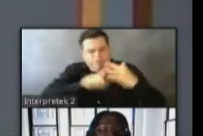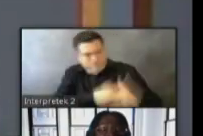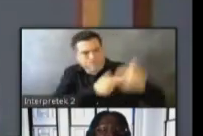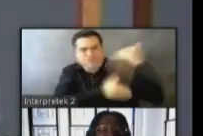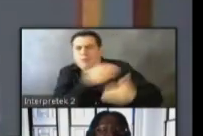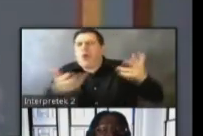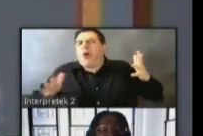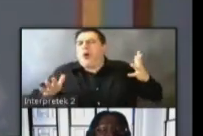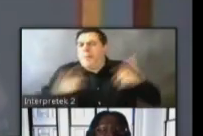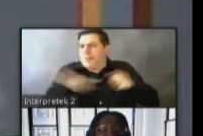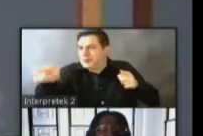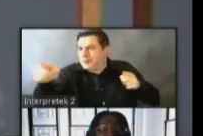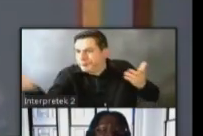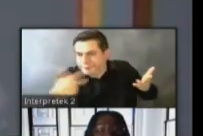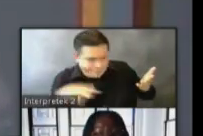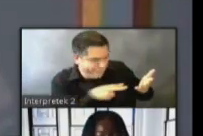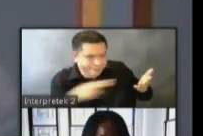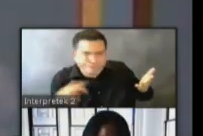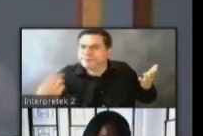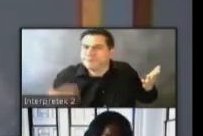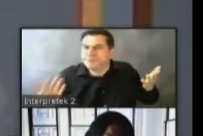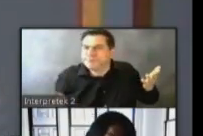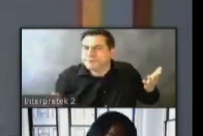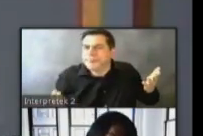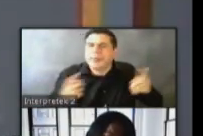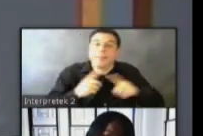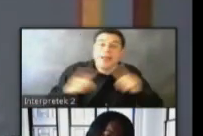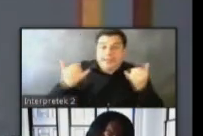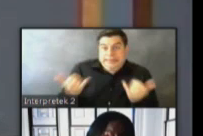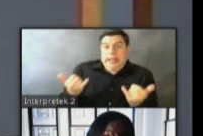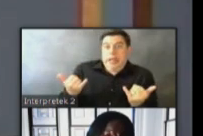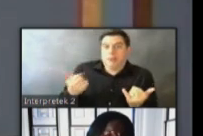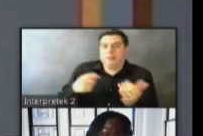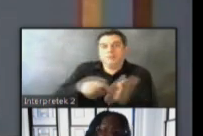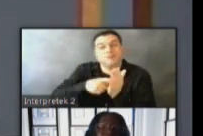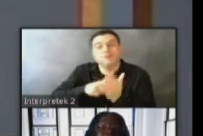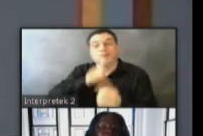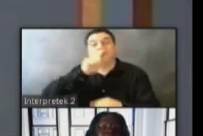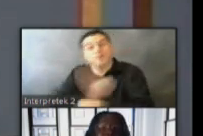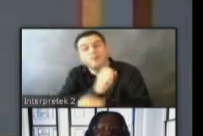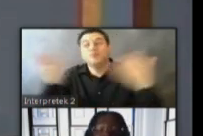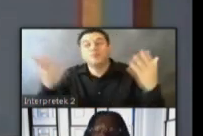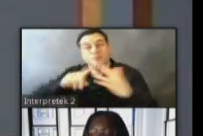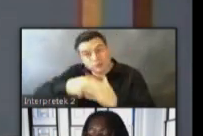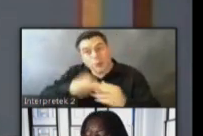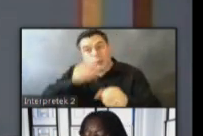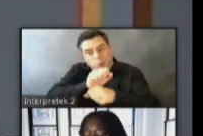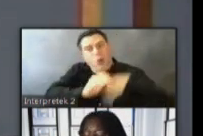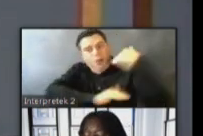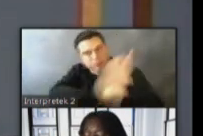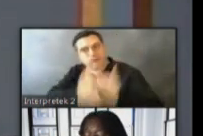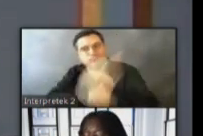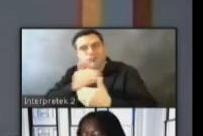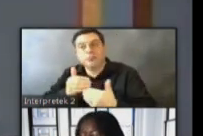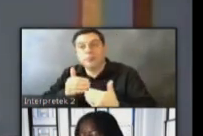But we're at the stage now where it requires the work and not, that there is no magic solution out there